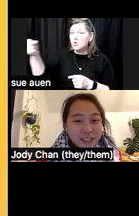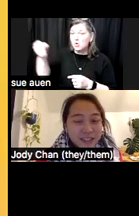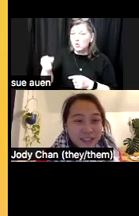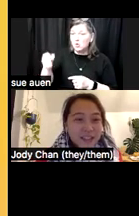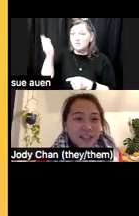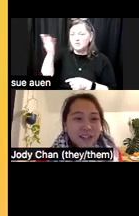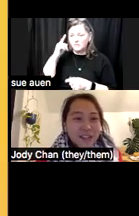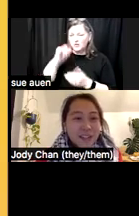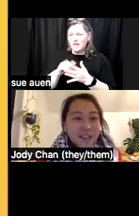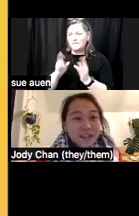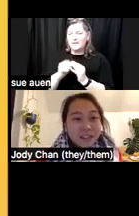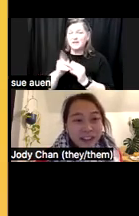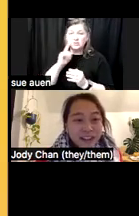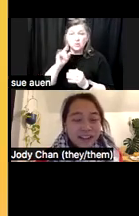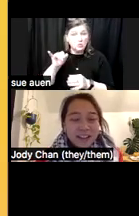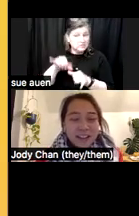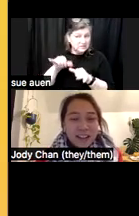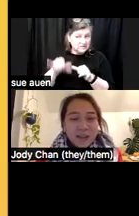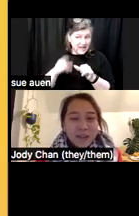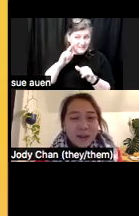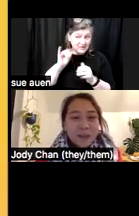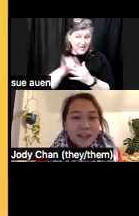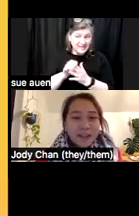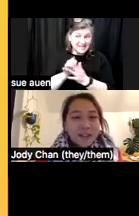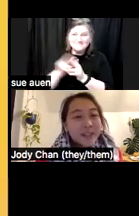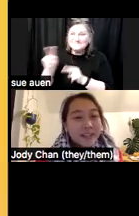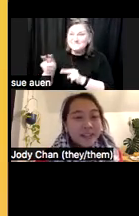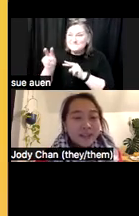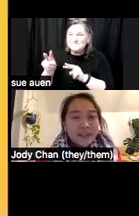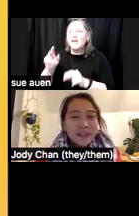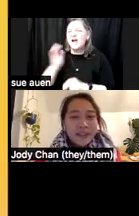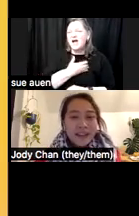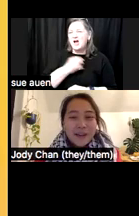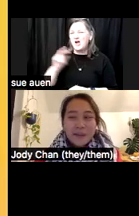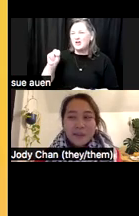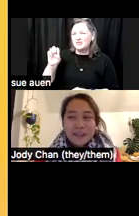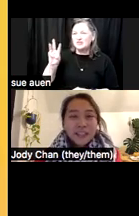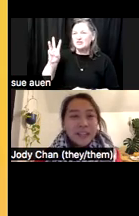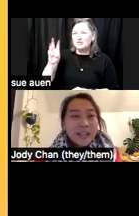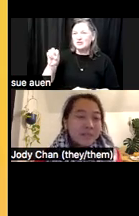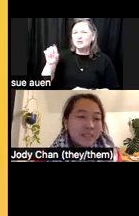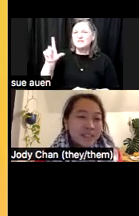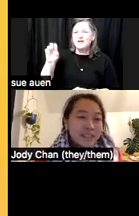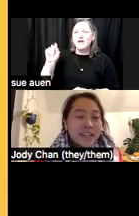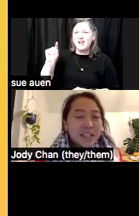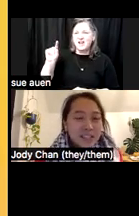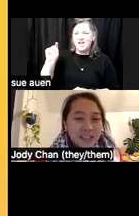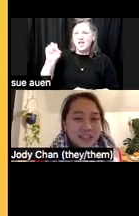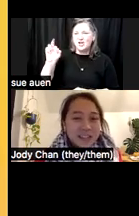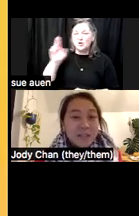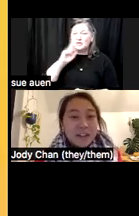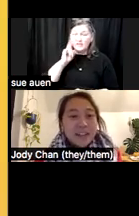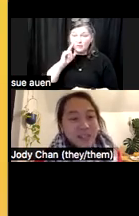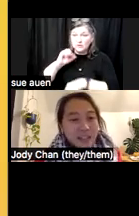gatherings too. So stay tuned for that. That'll be in our newsletter. So If you're signed up to the Design